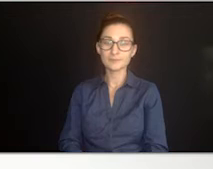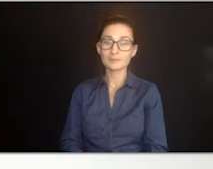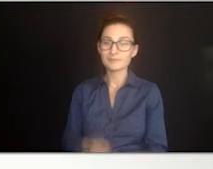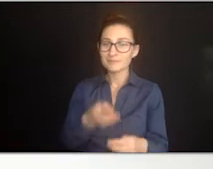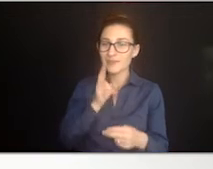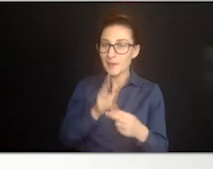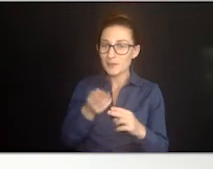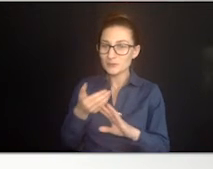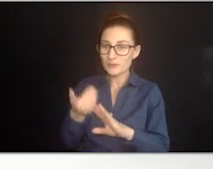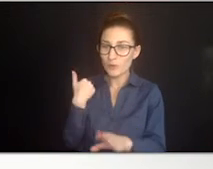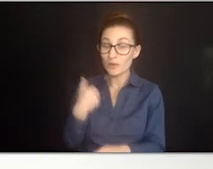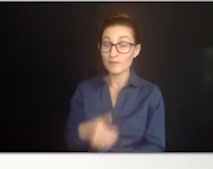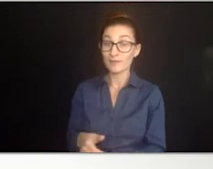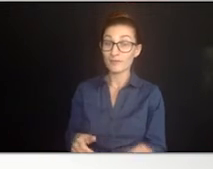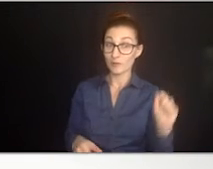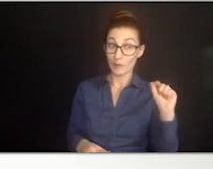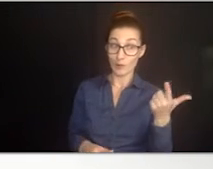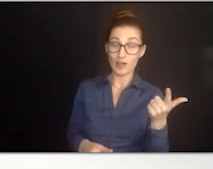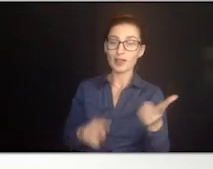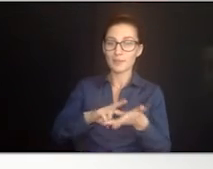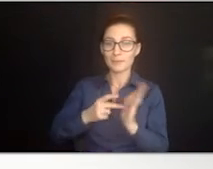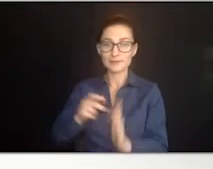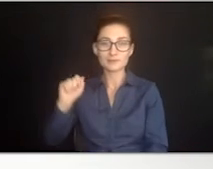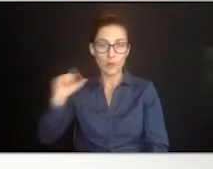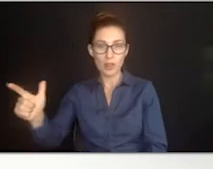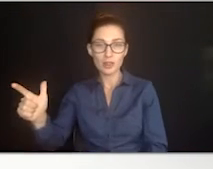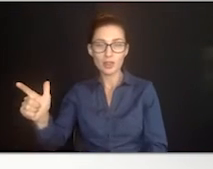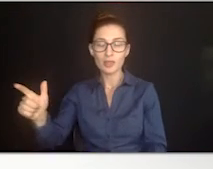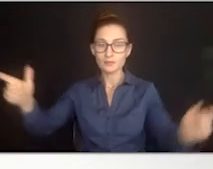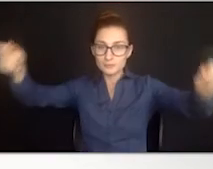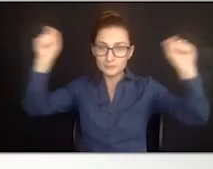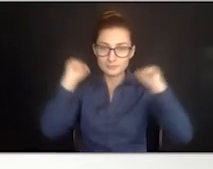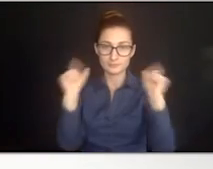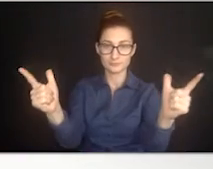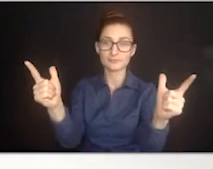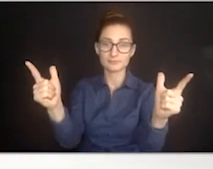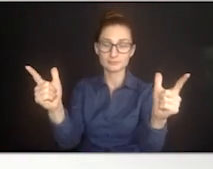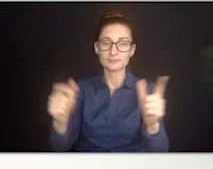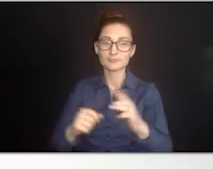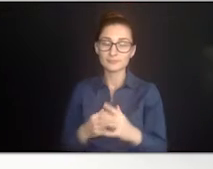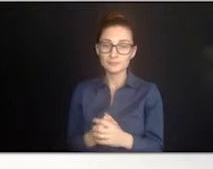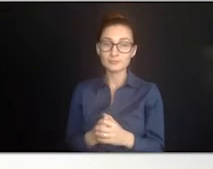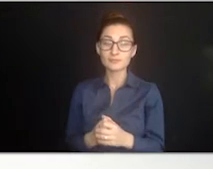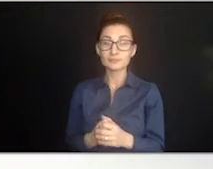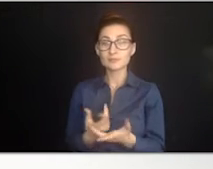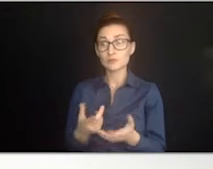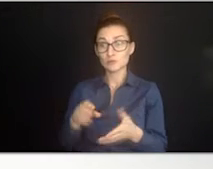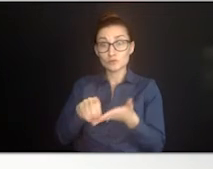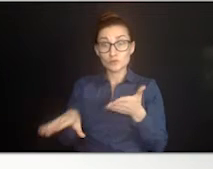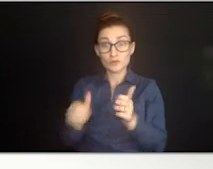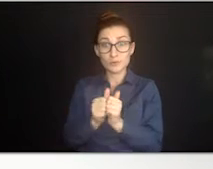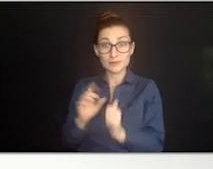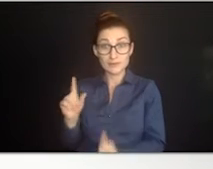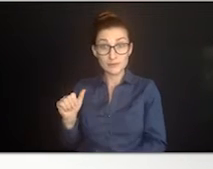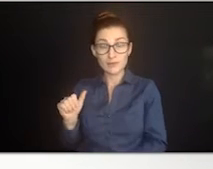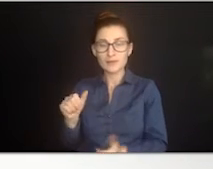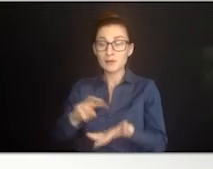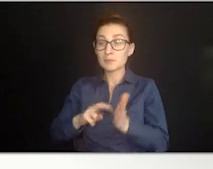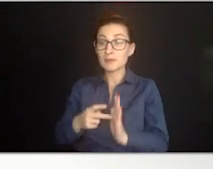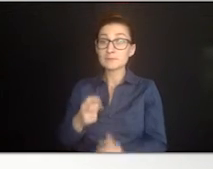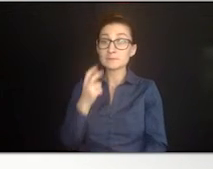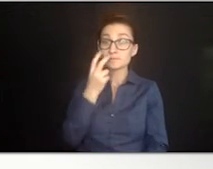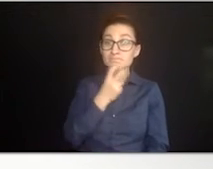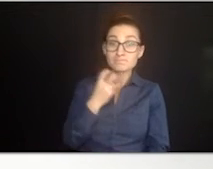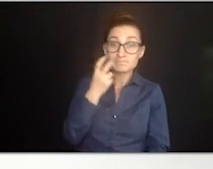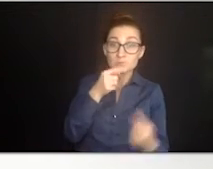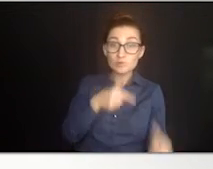I mentioned earlier, all means all. So when we talk about all students with disabilities, we mean students who have speech